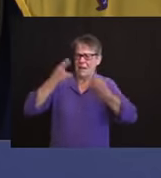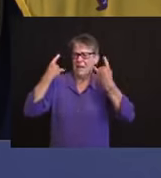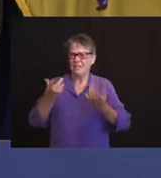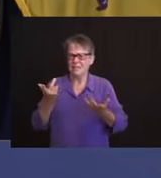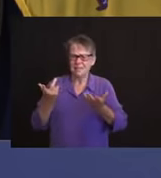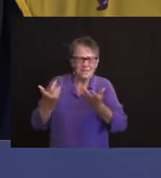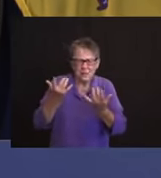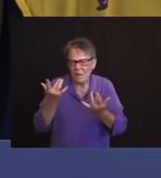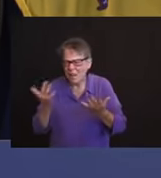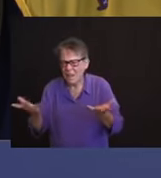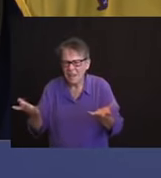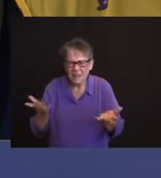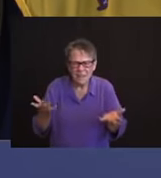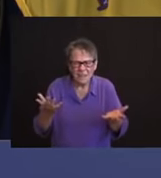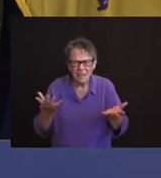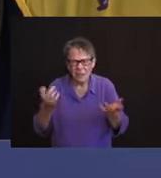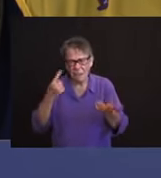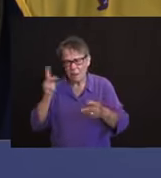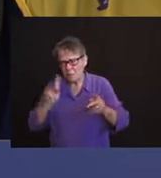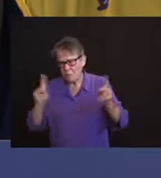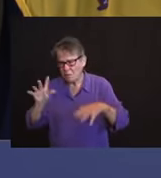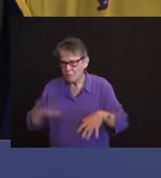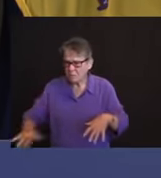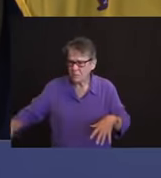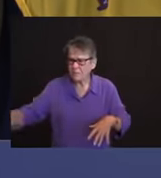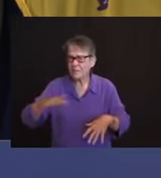I mean, do you think that people have just had it? And how big of a